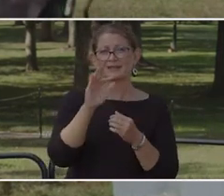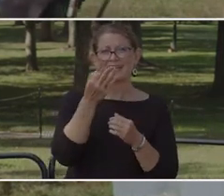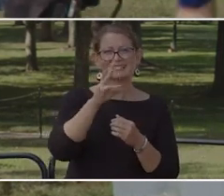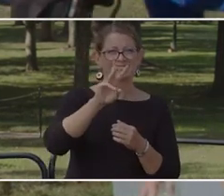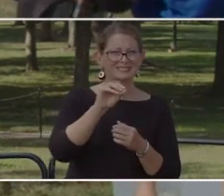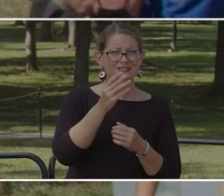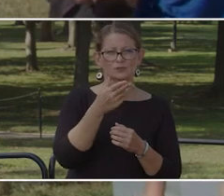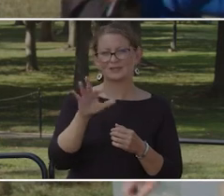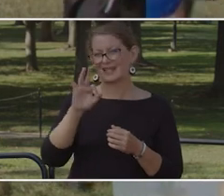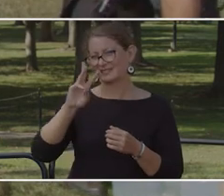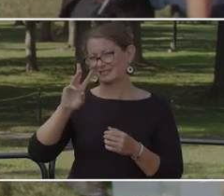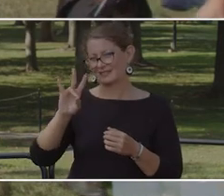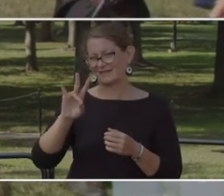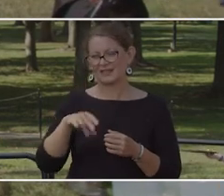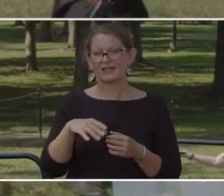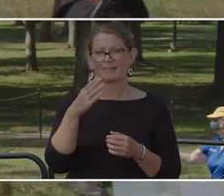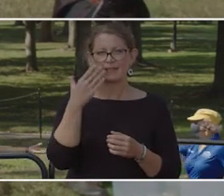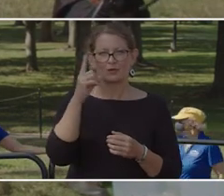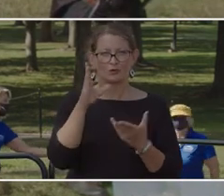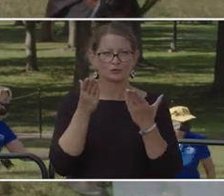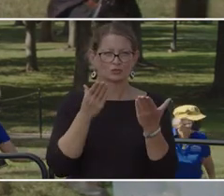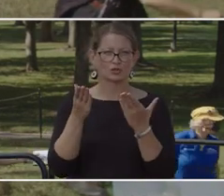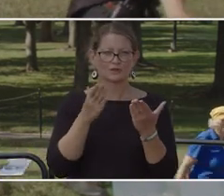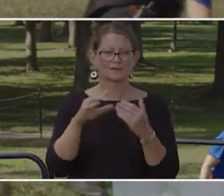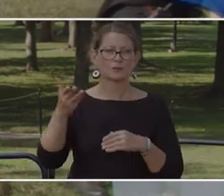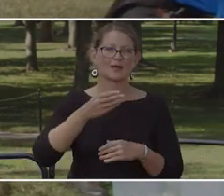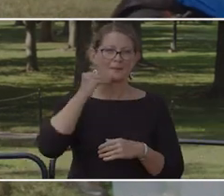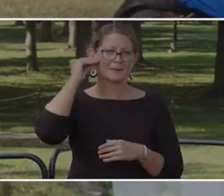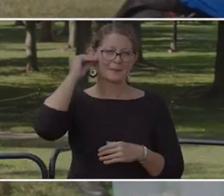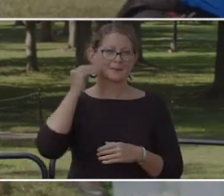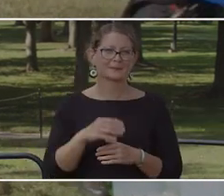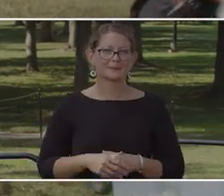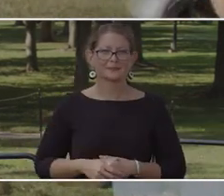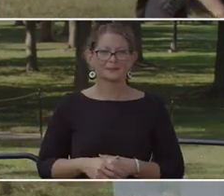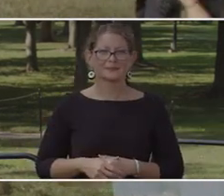to 1967, thank you for your service and welcome home.